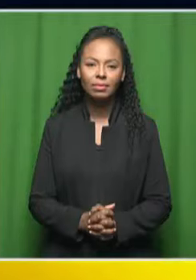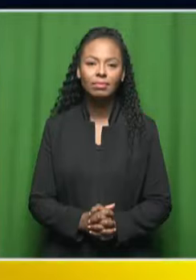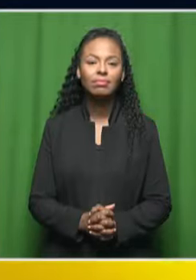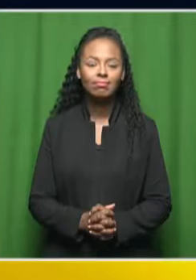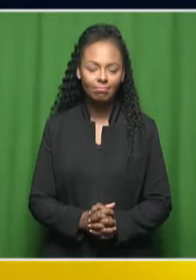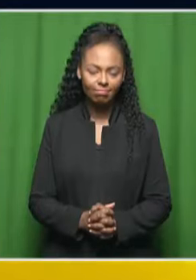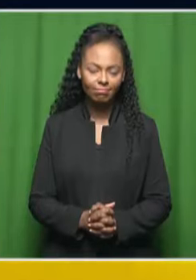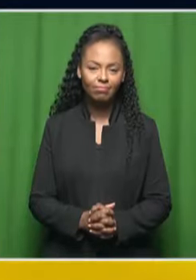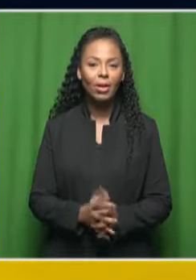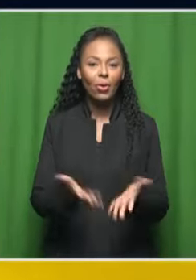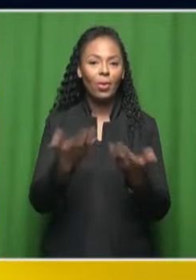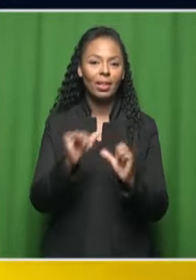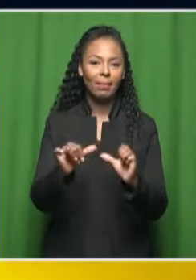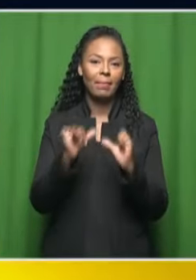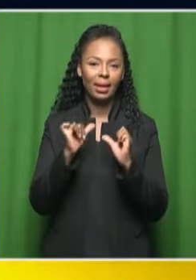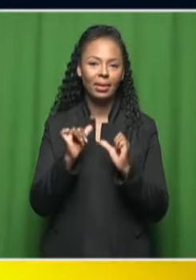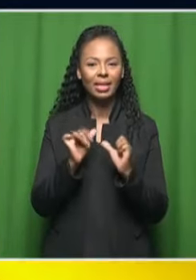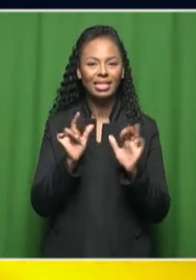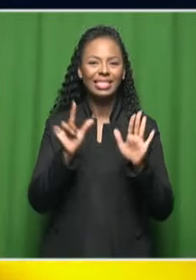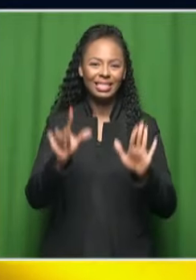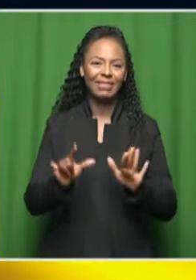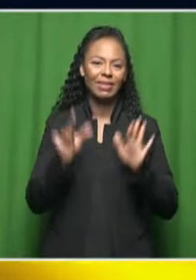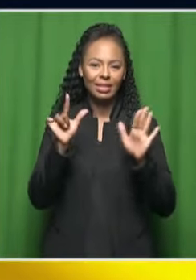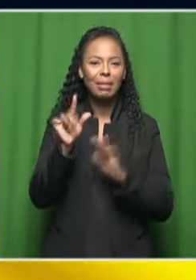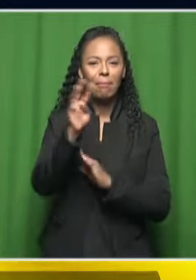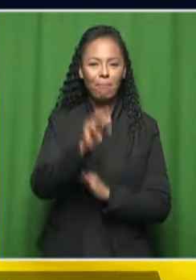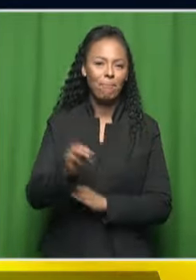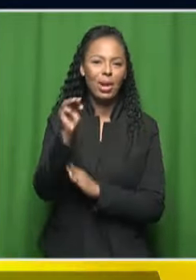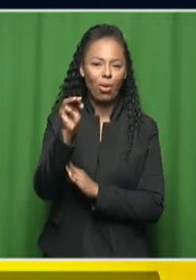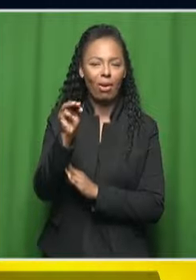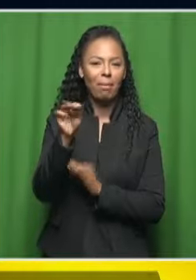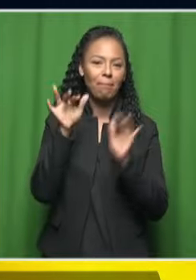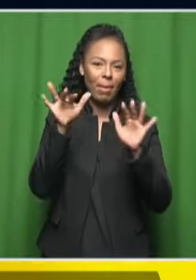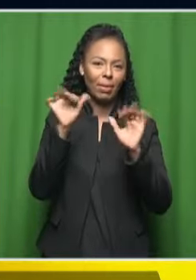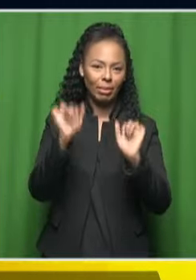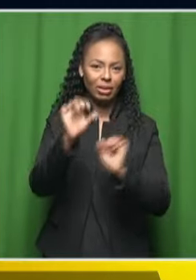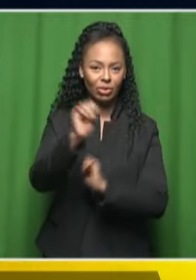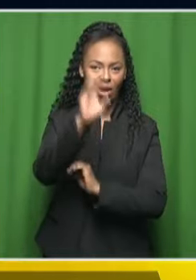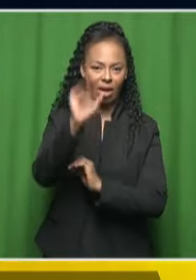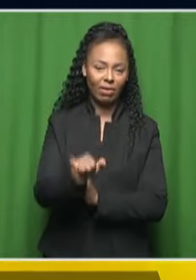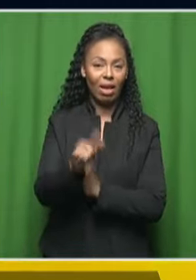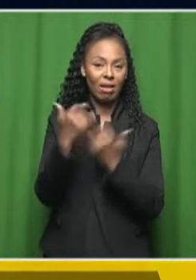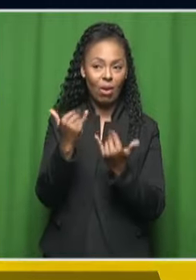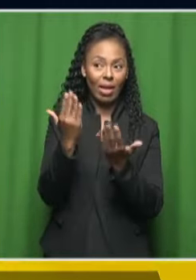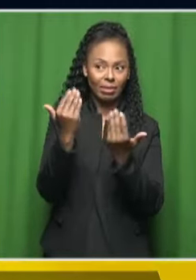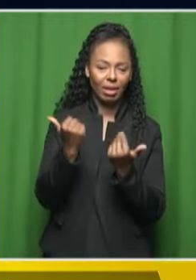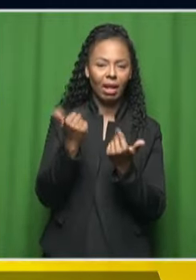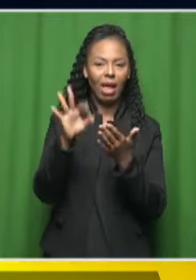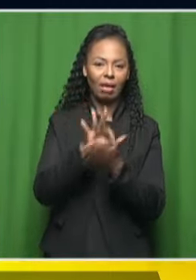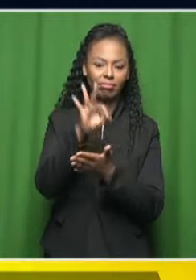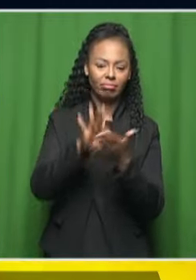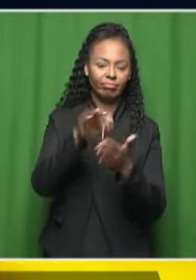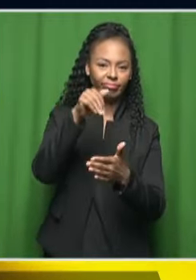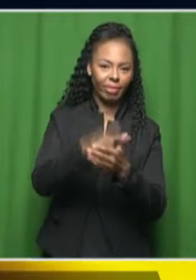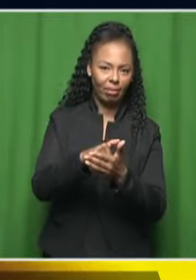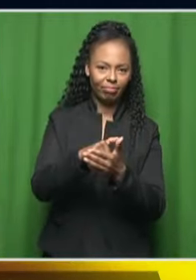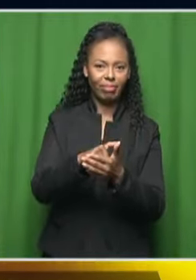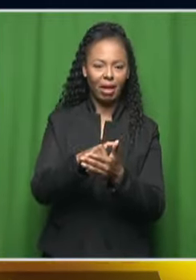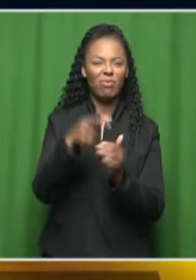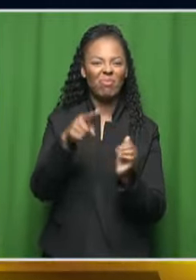Welcome back. Now, more than 17 million Mozambicans are expected to elect a new president in the general election today.